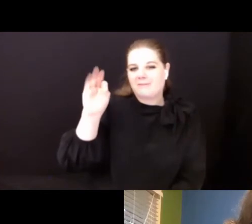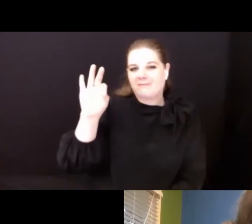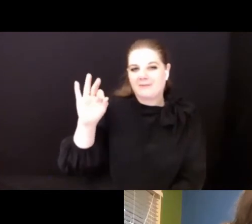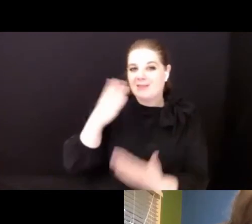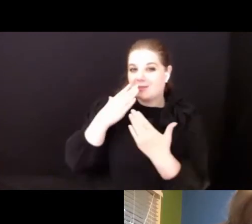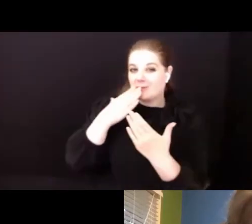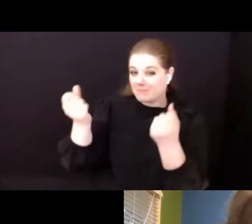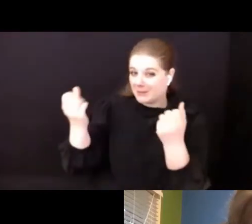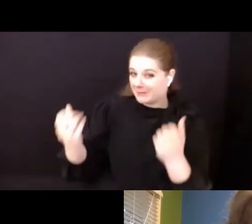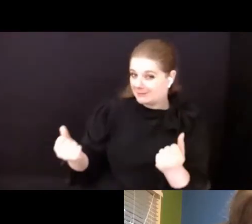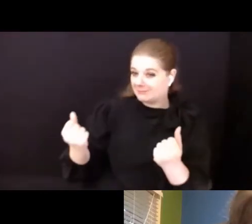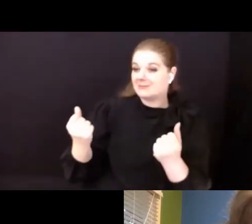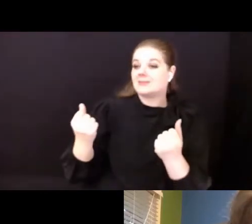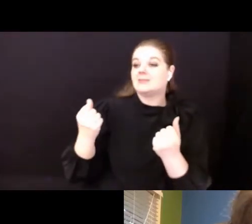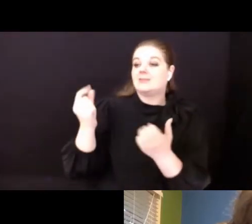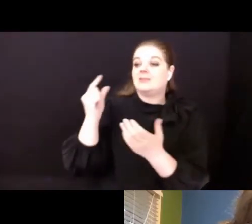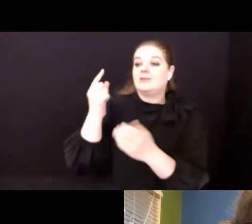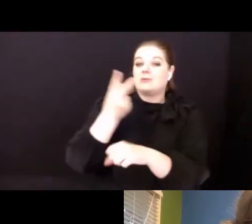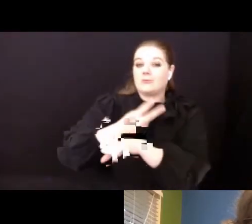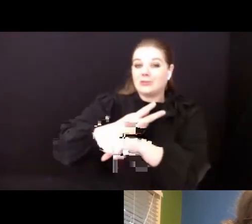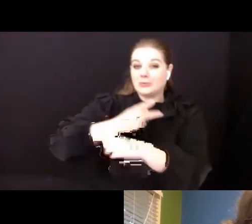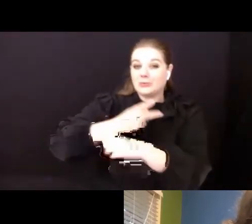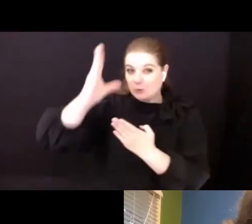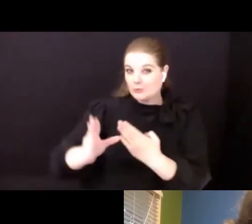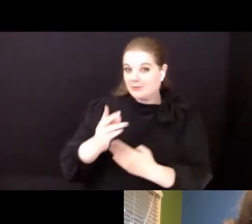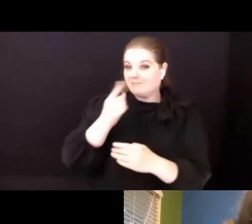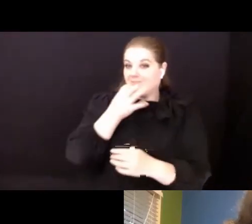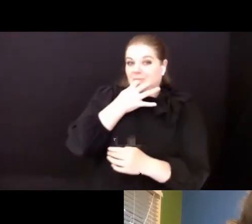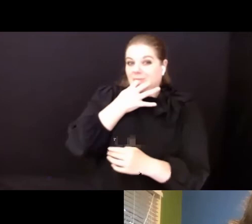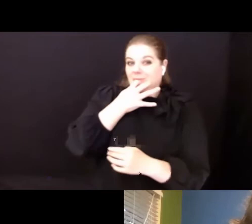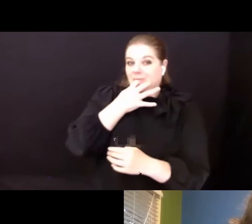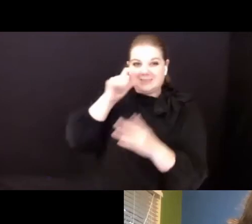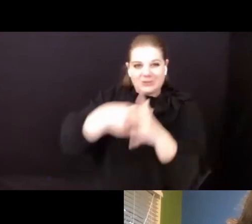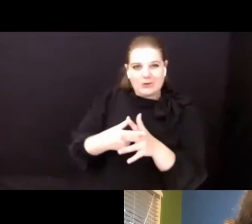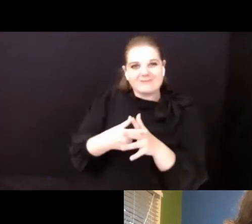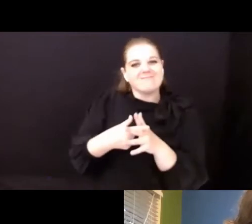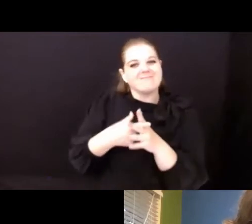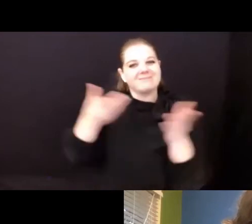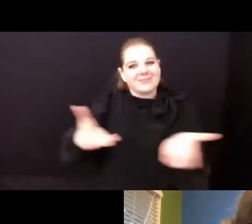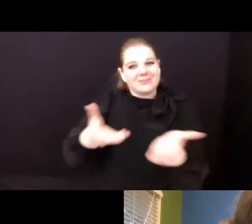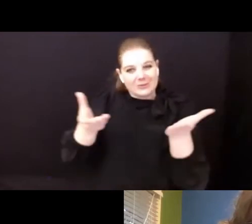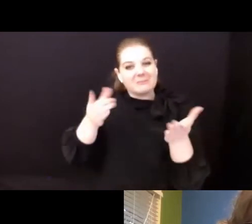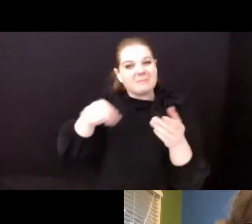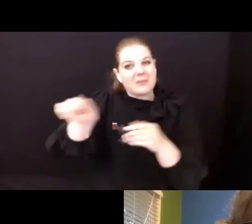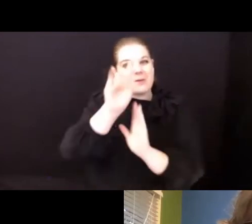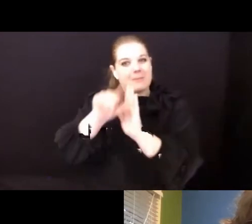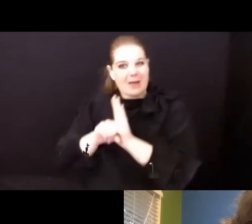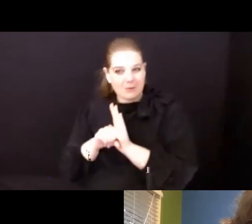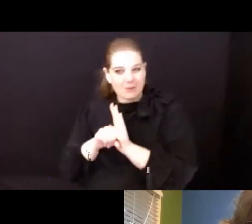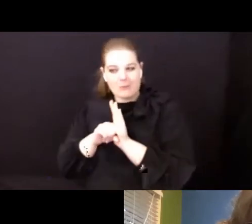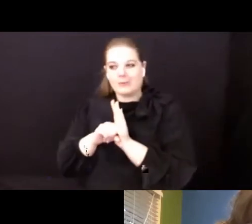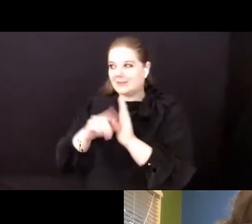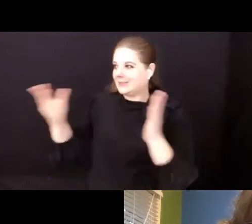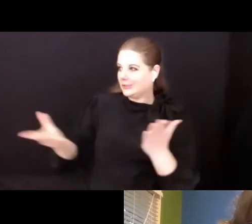incoming graduate students are on this morning, and they're actually in the background learning how to run a